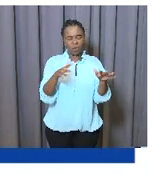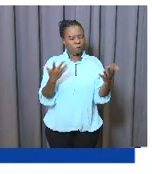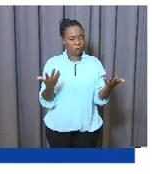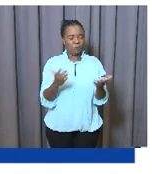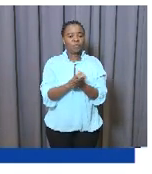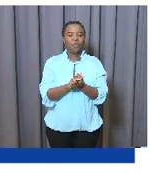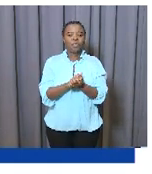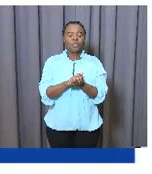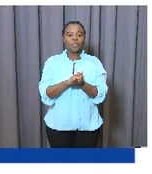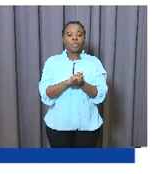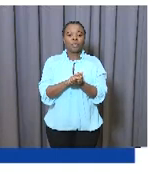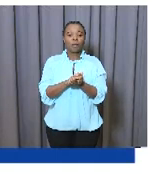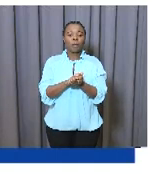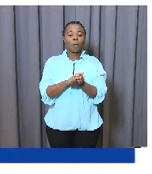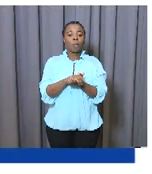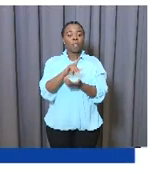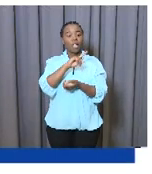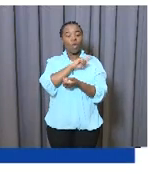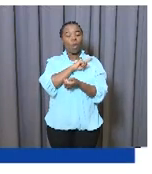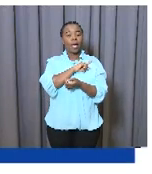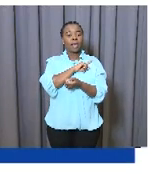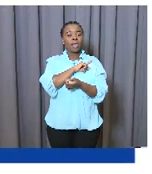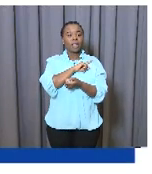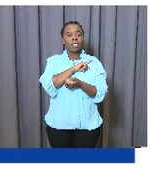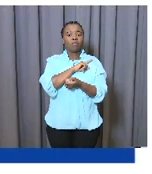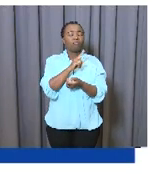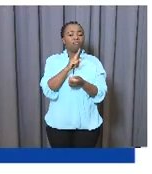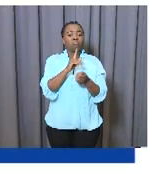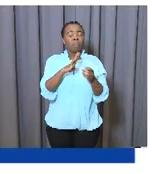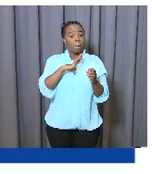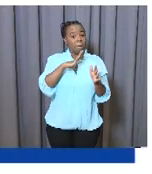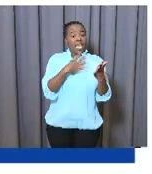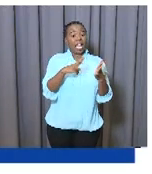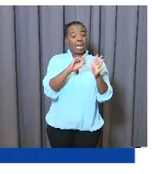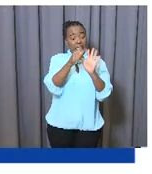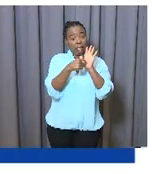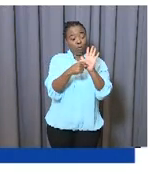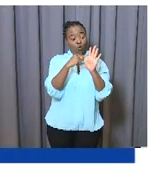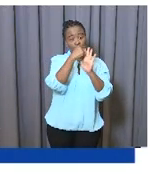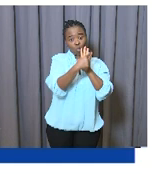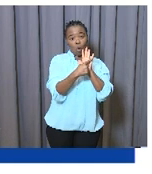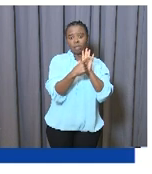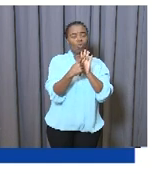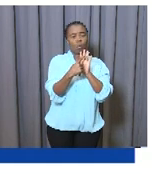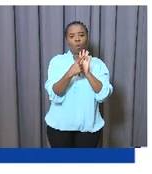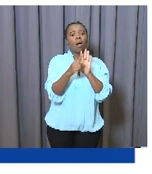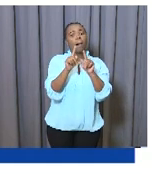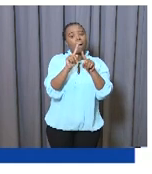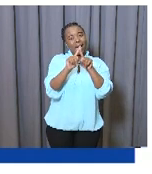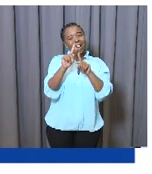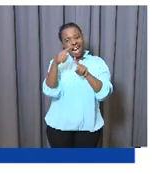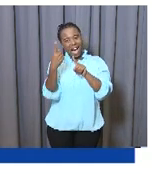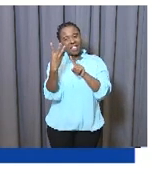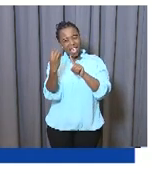of that it's not just those who have symptoms. There are others who carry the virus, but they